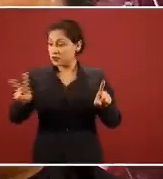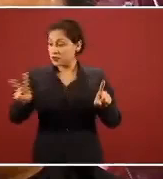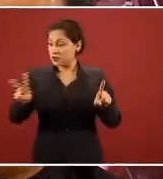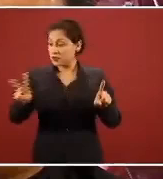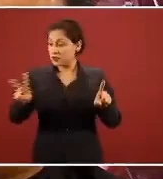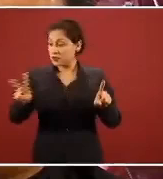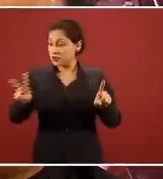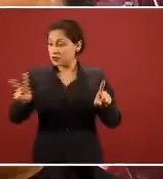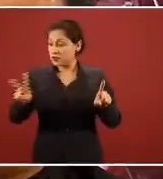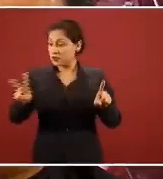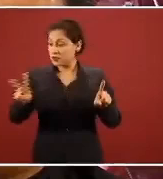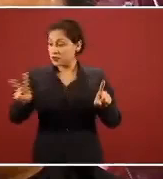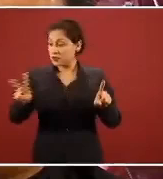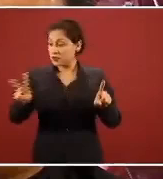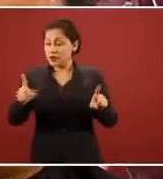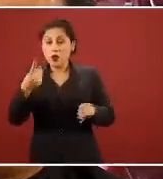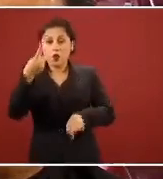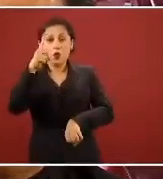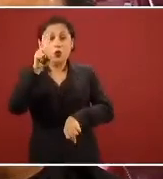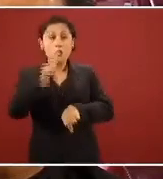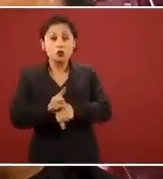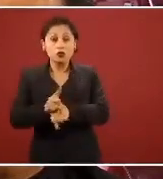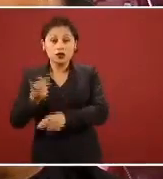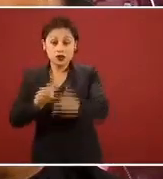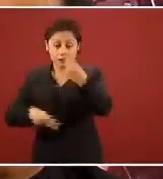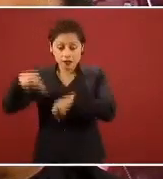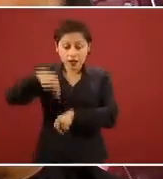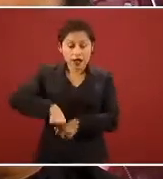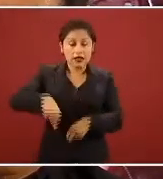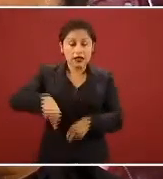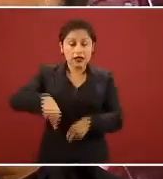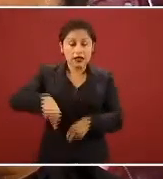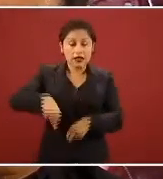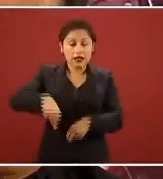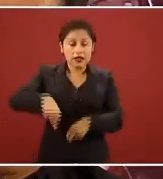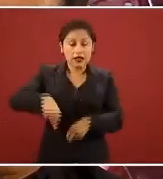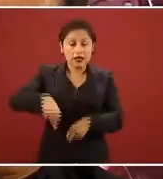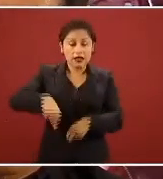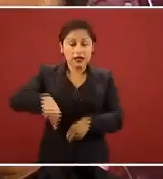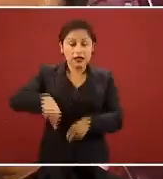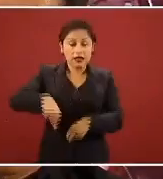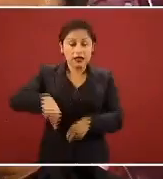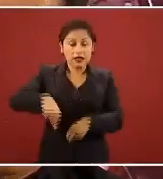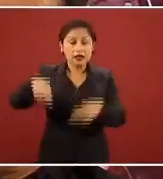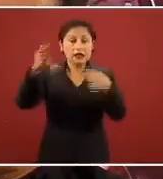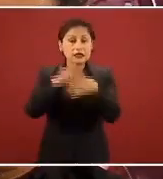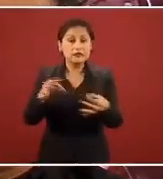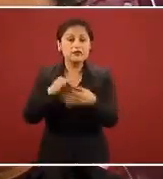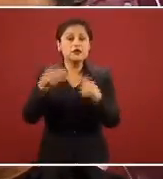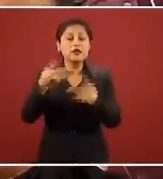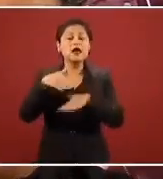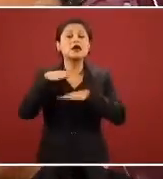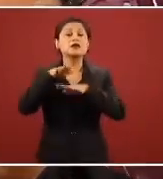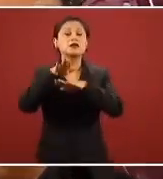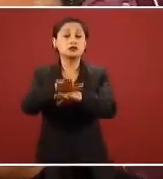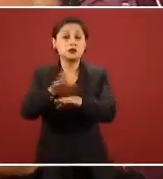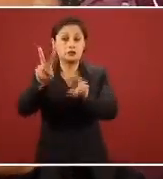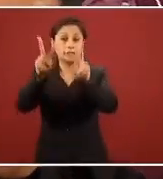week to talk about the matter? De emergencia nacional, perdón. Because it's a national emergency.